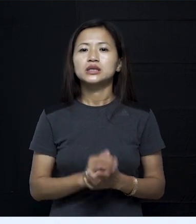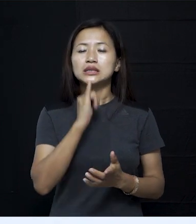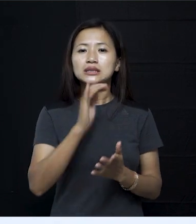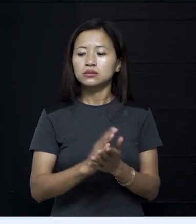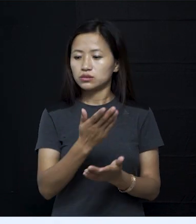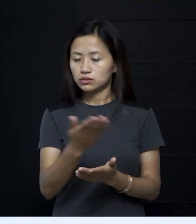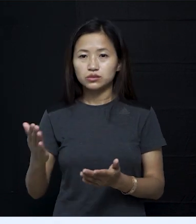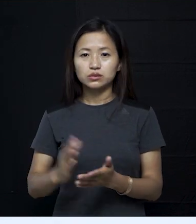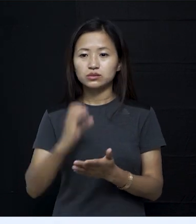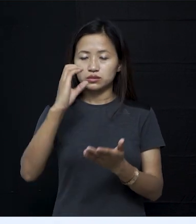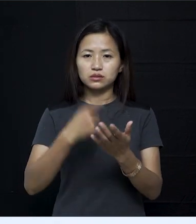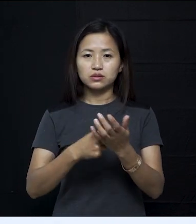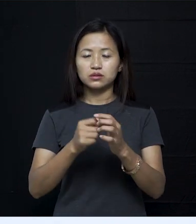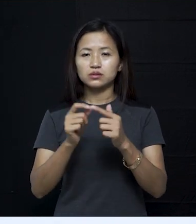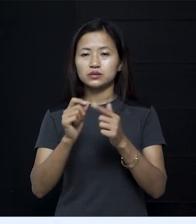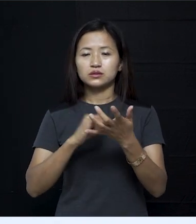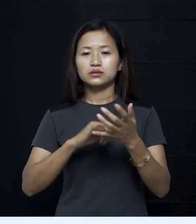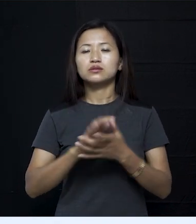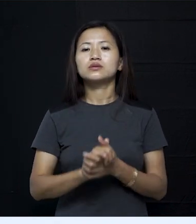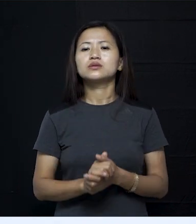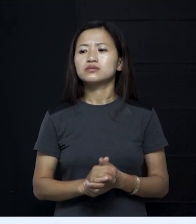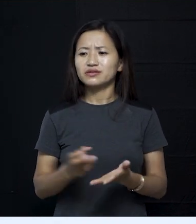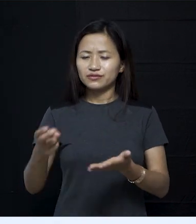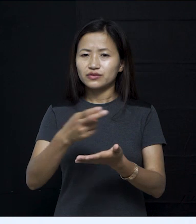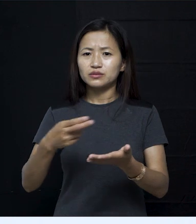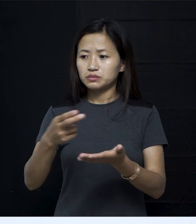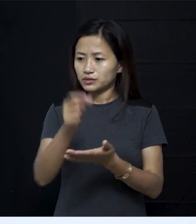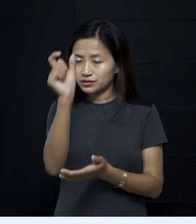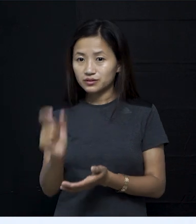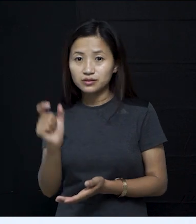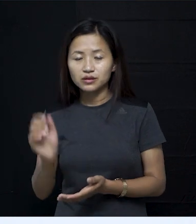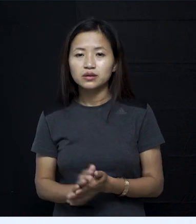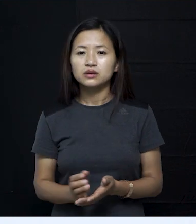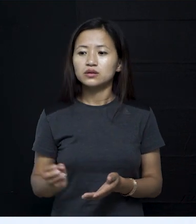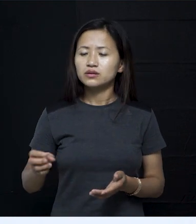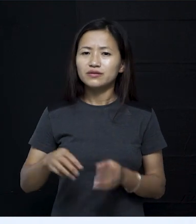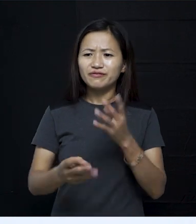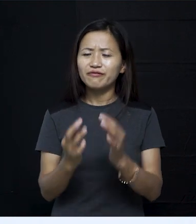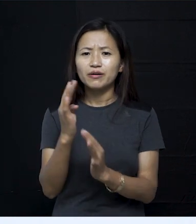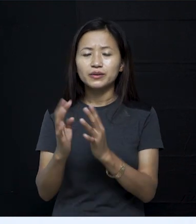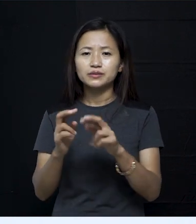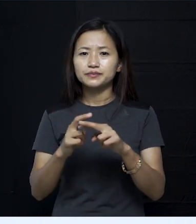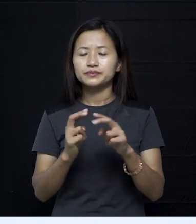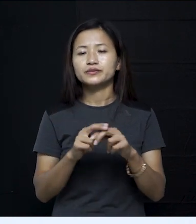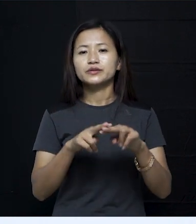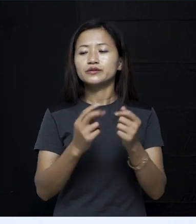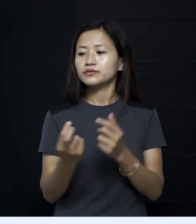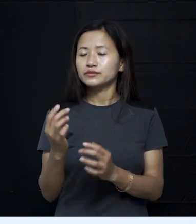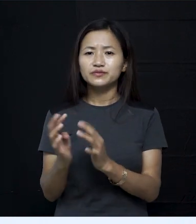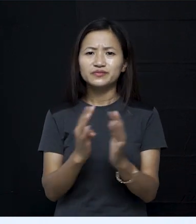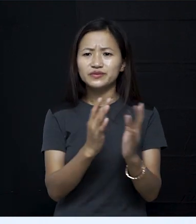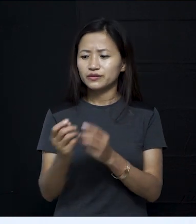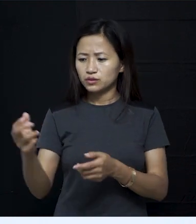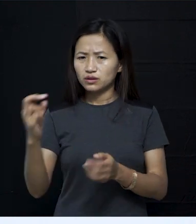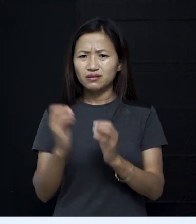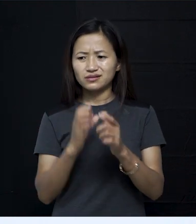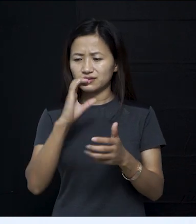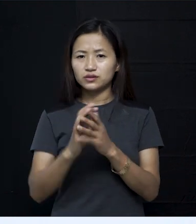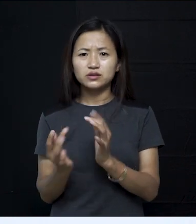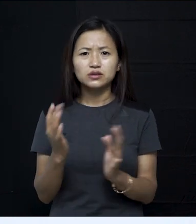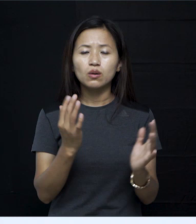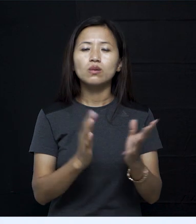the second farming, which is called as the intensive subsistence farming. Okay, then coming to